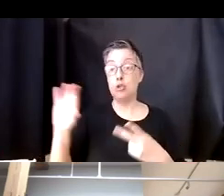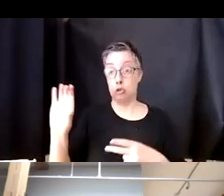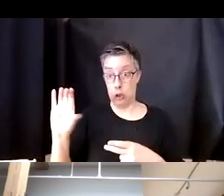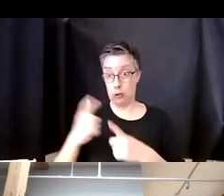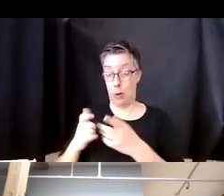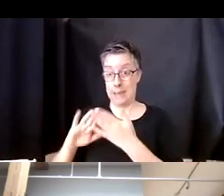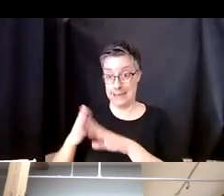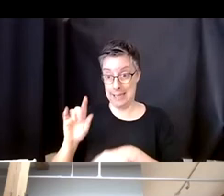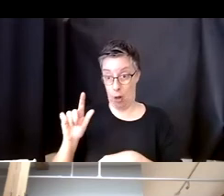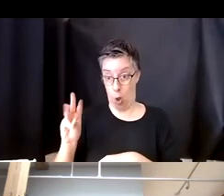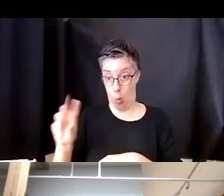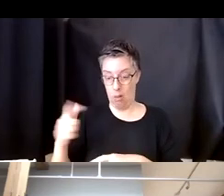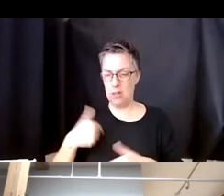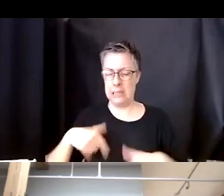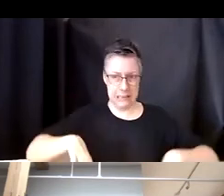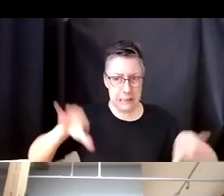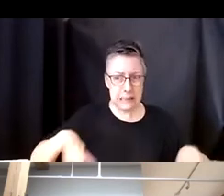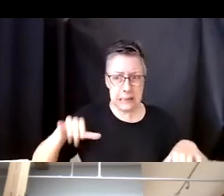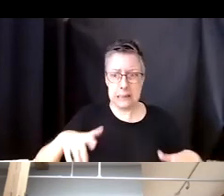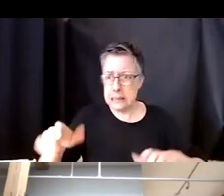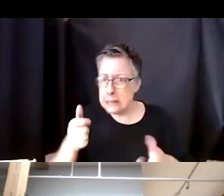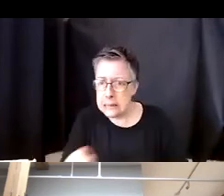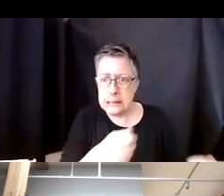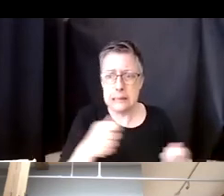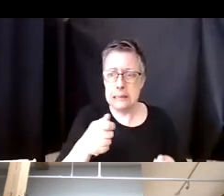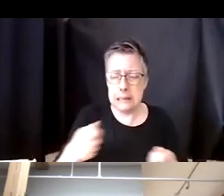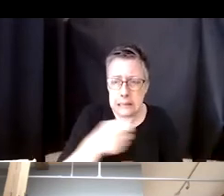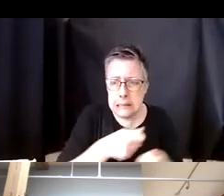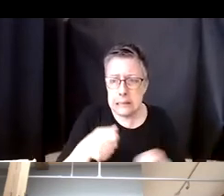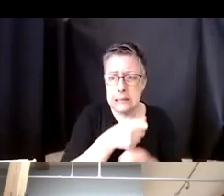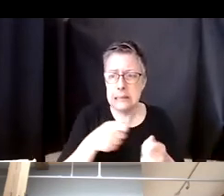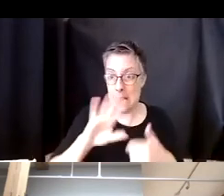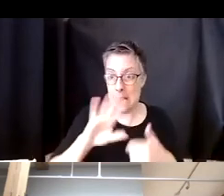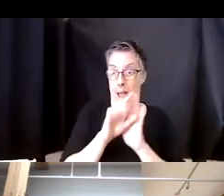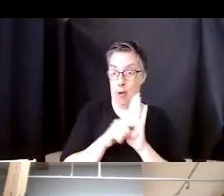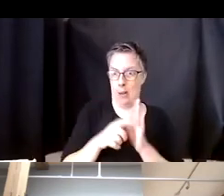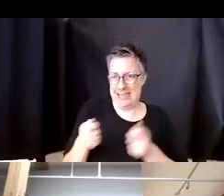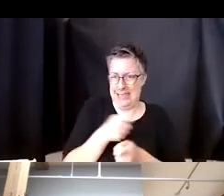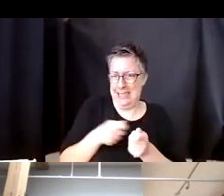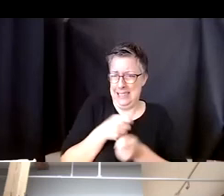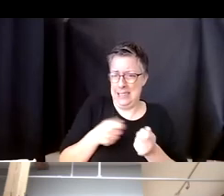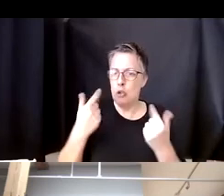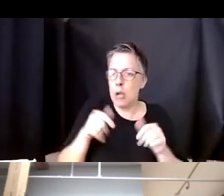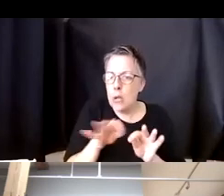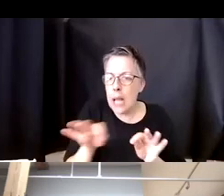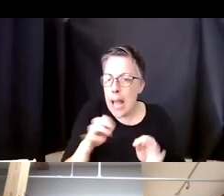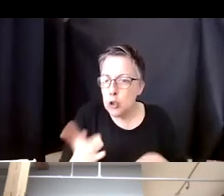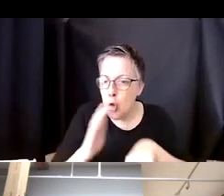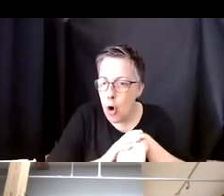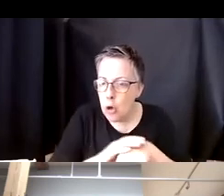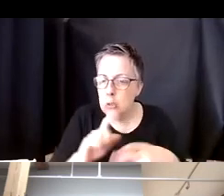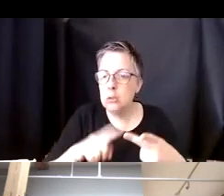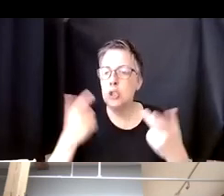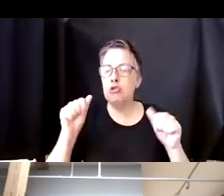were viciously texting, chatting, and calling in the background, trying to get the captions working, trying to get